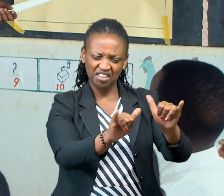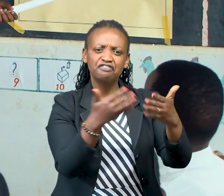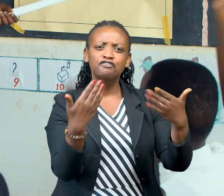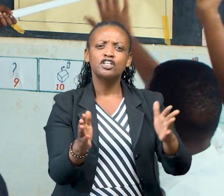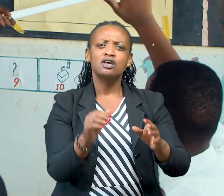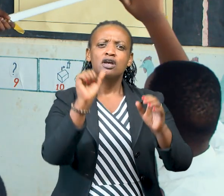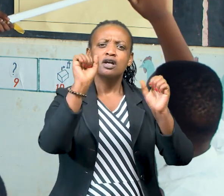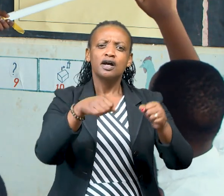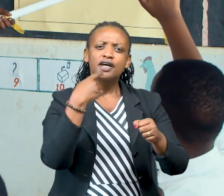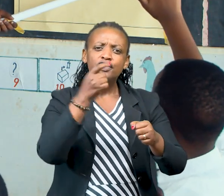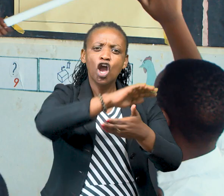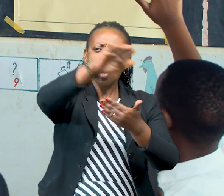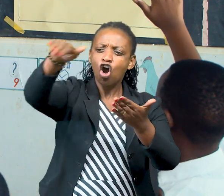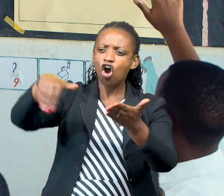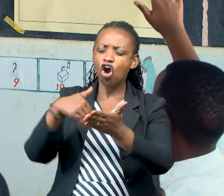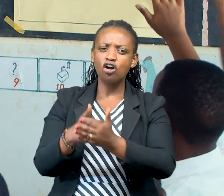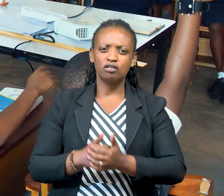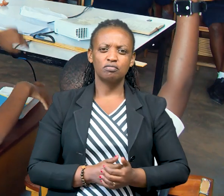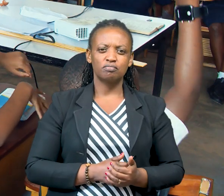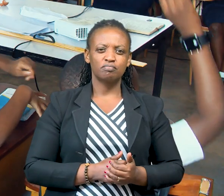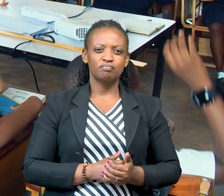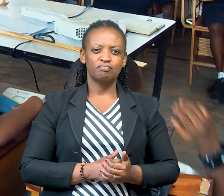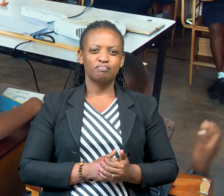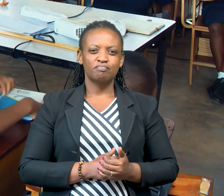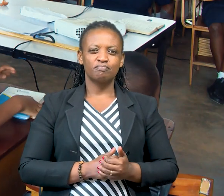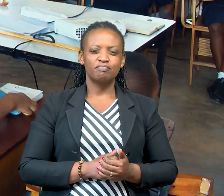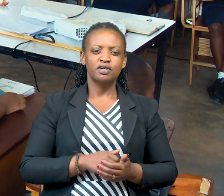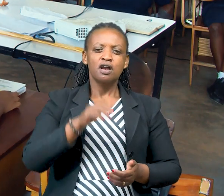which is remaining. Can we say it, all of us?